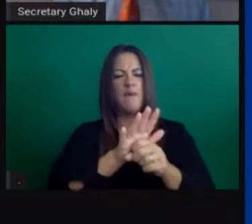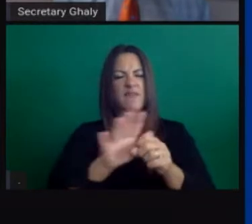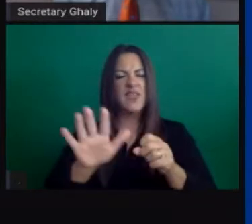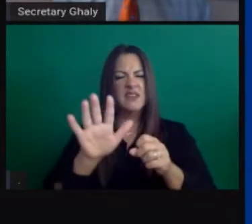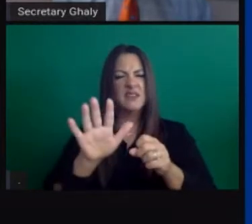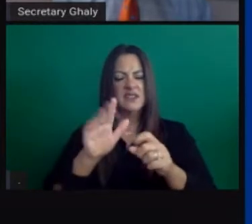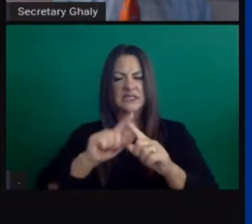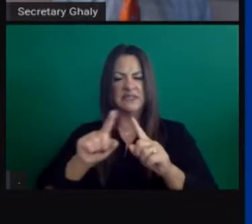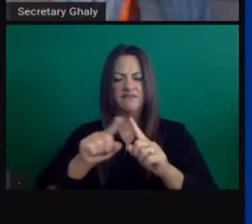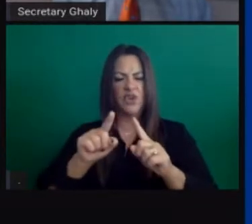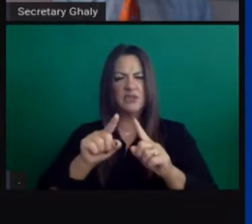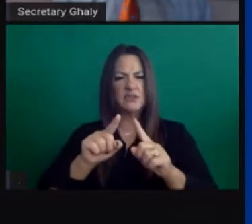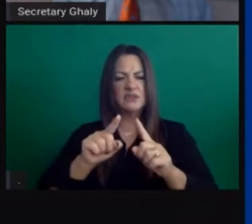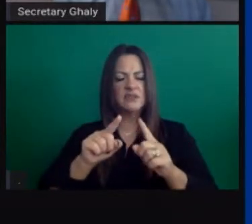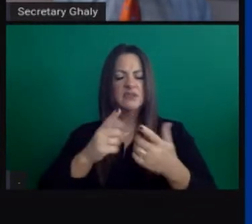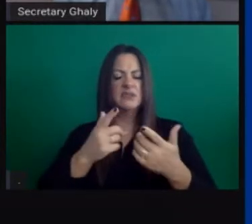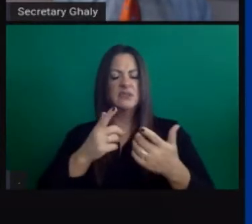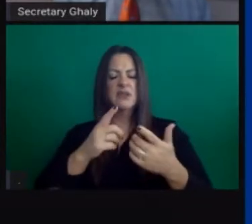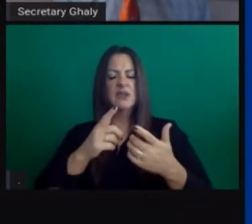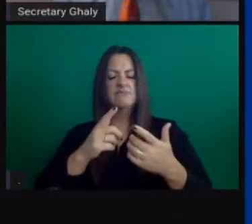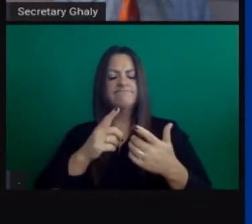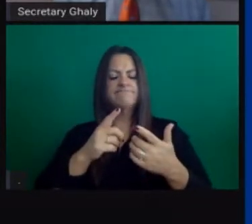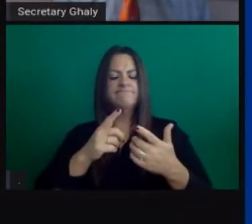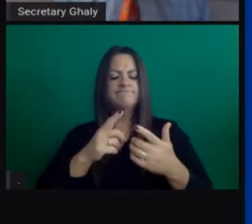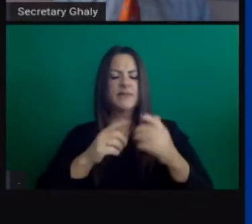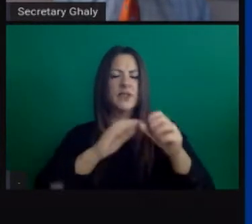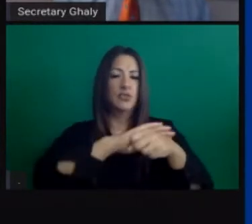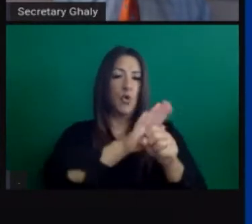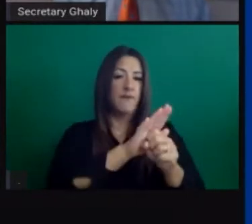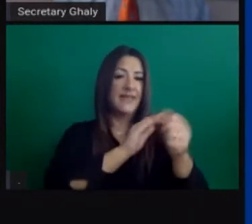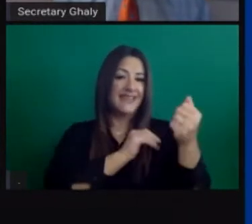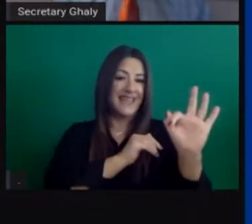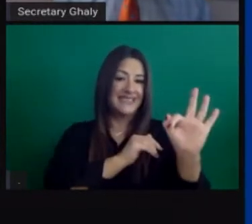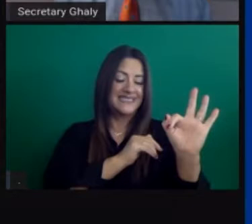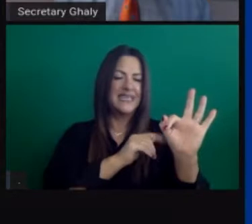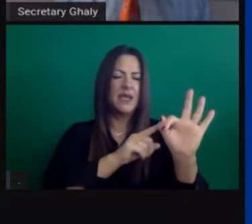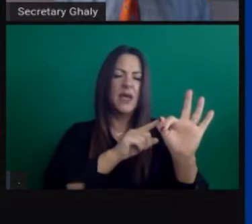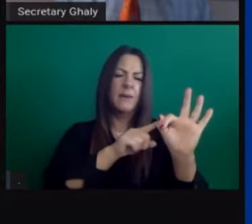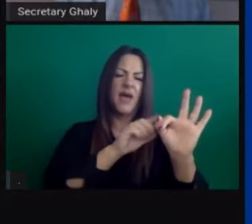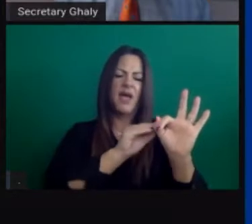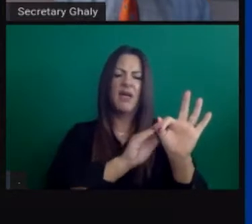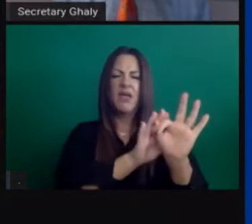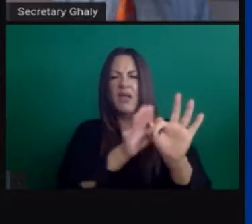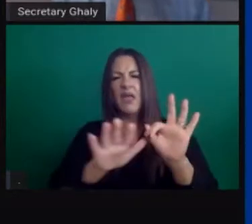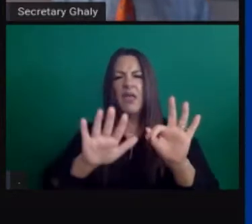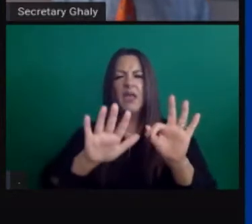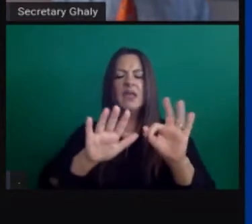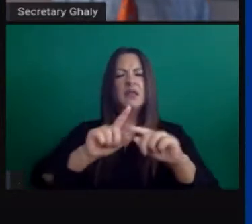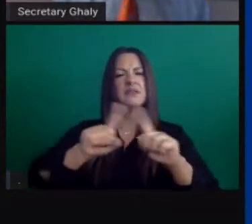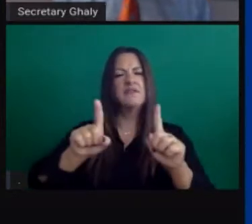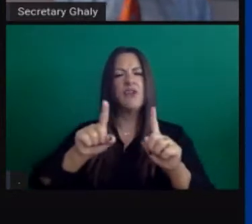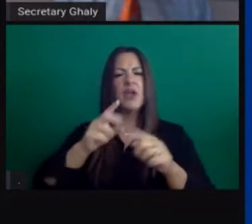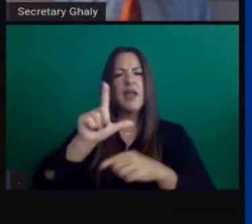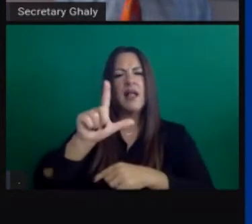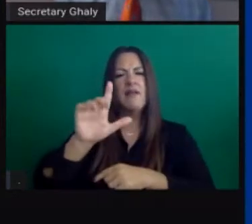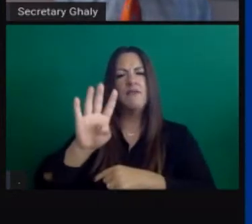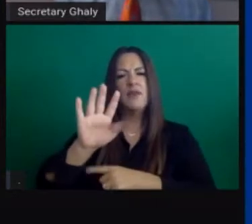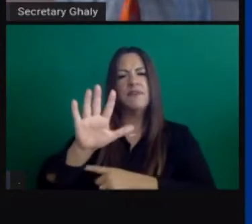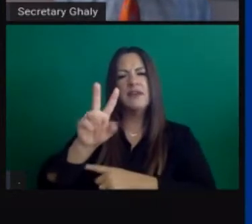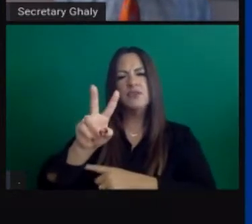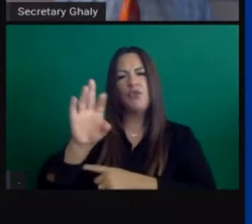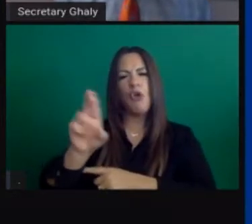the weekend that was identified and looked at here in California. And then next,